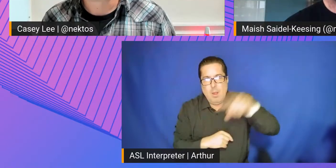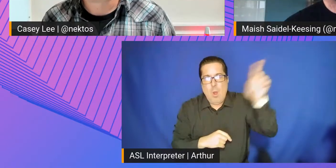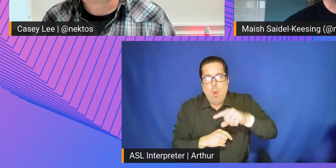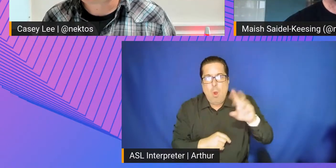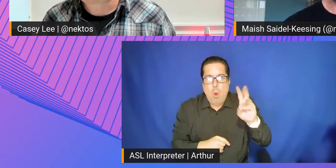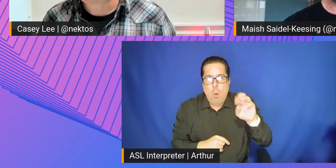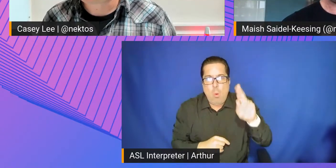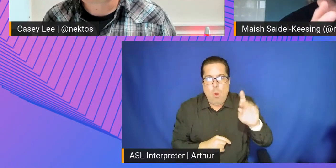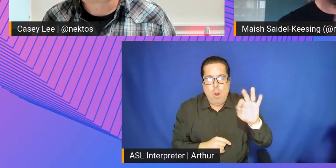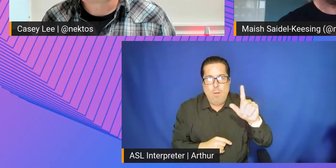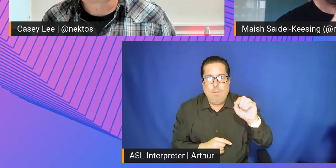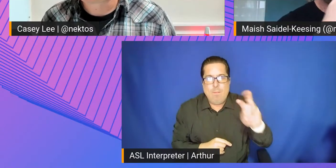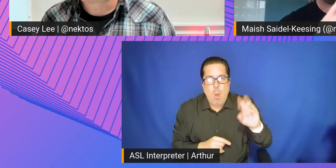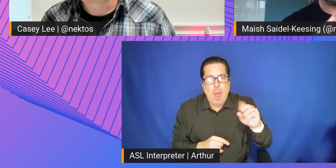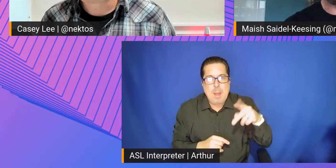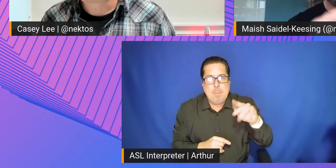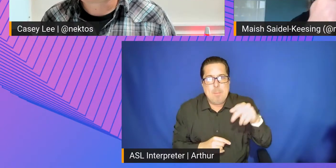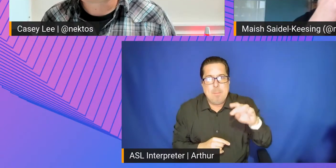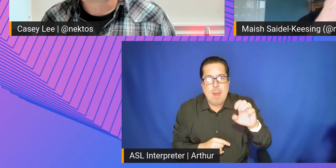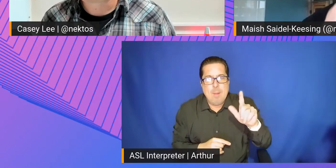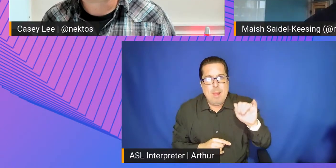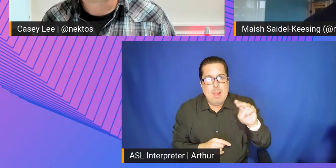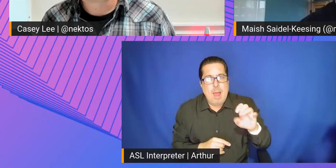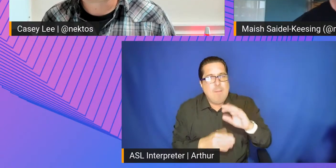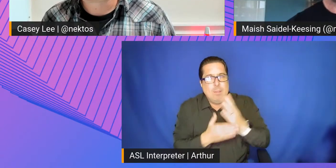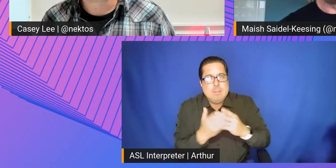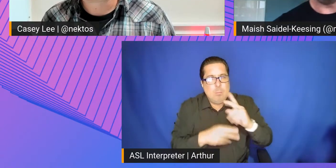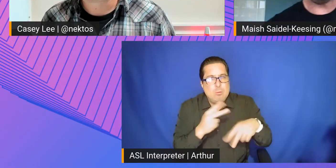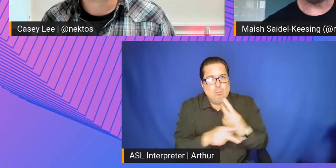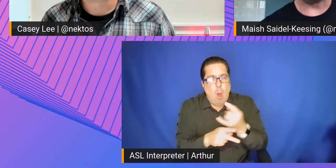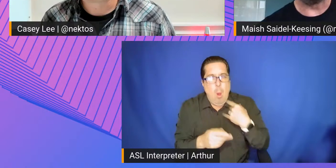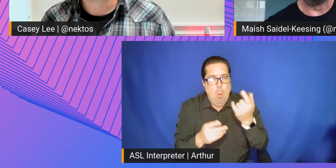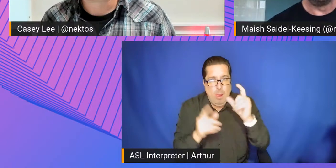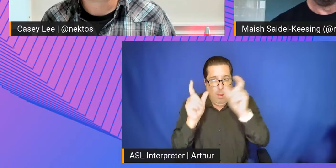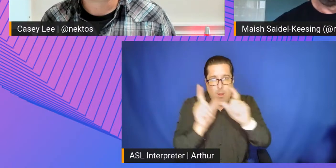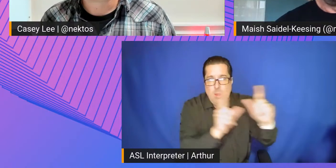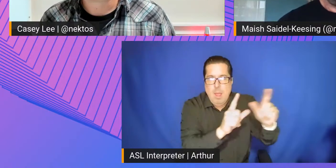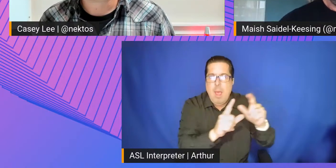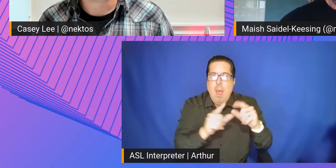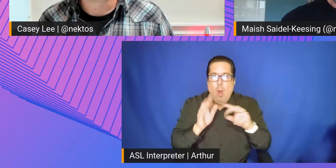So why, and I've got a slide here in the background if you can bring it up as well.